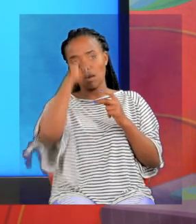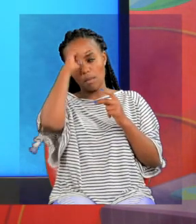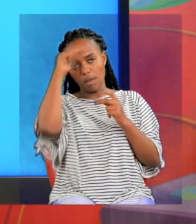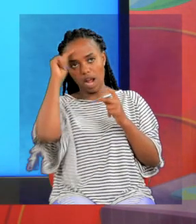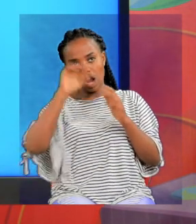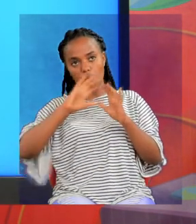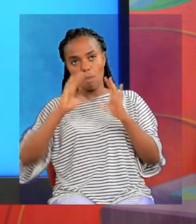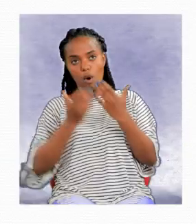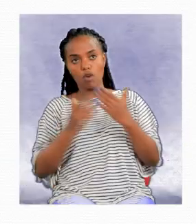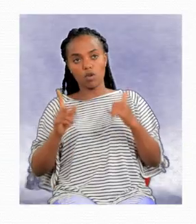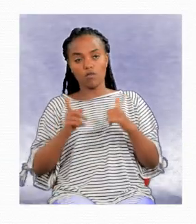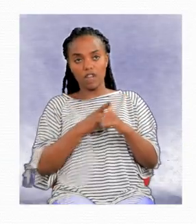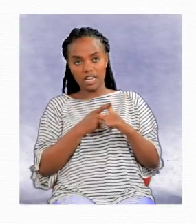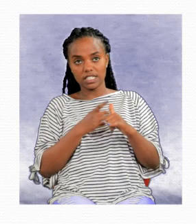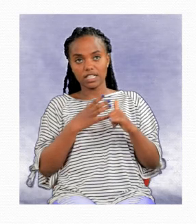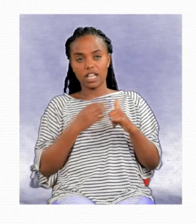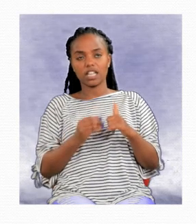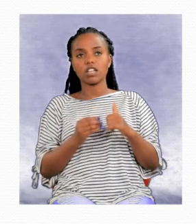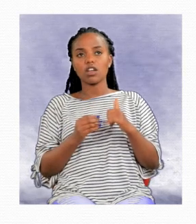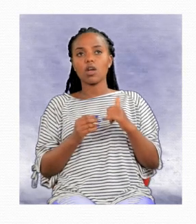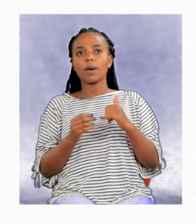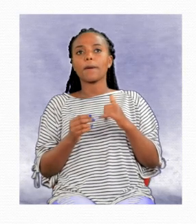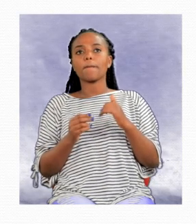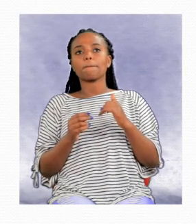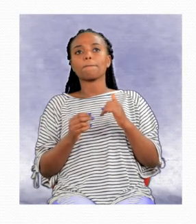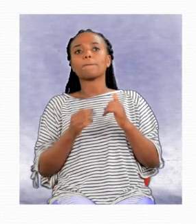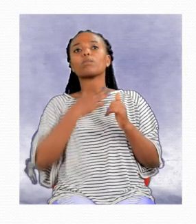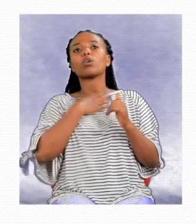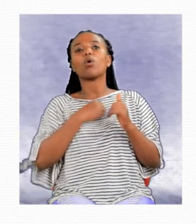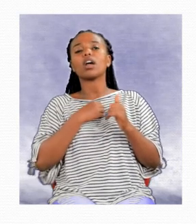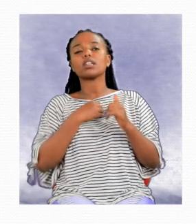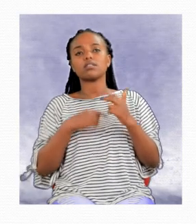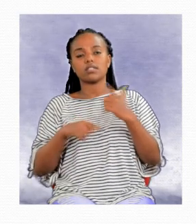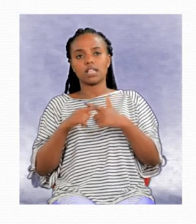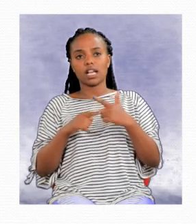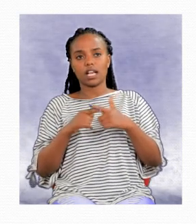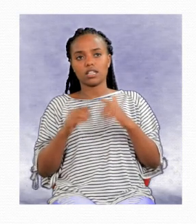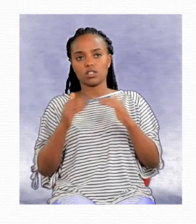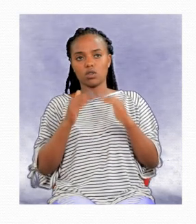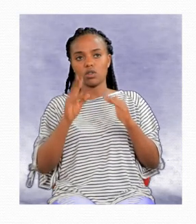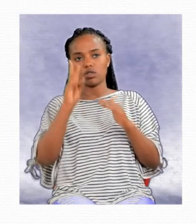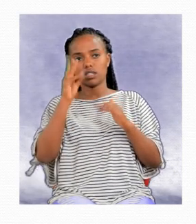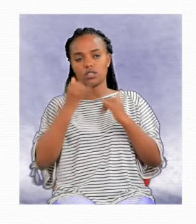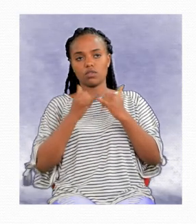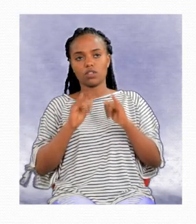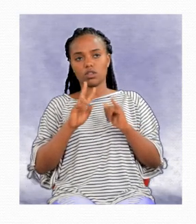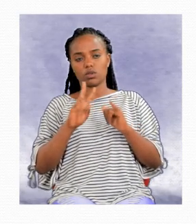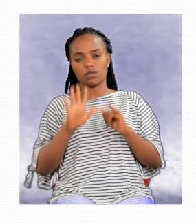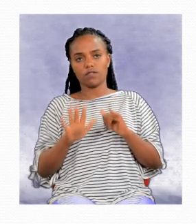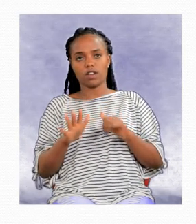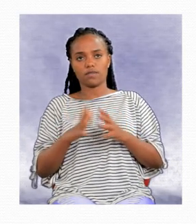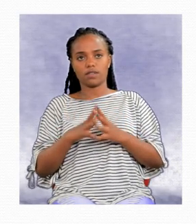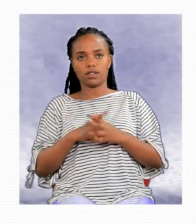ball on the first row and white ball on second row is equal to this 6 over